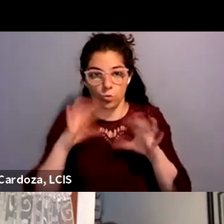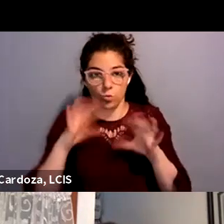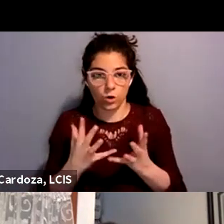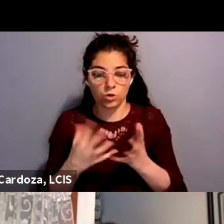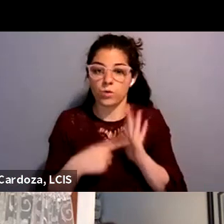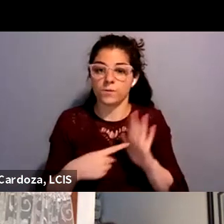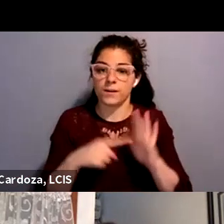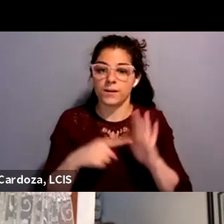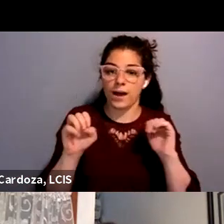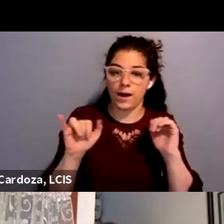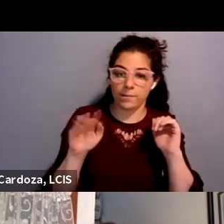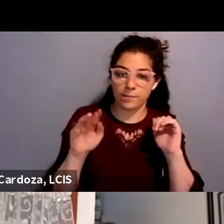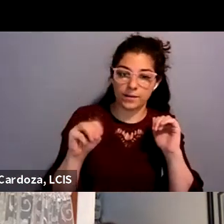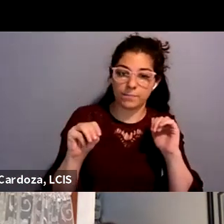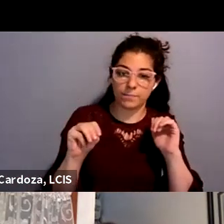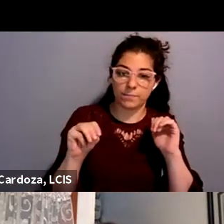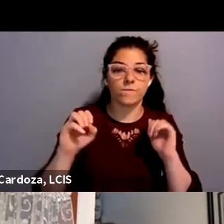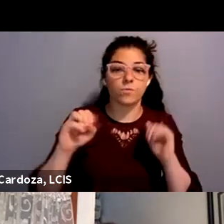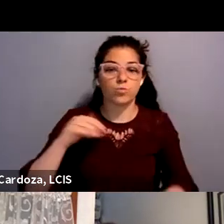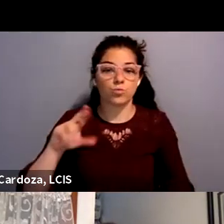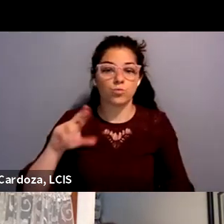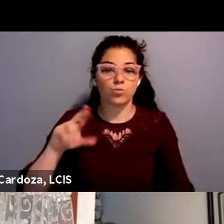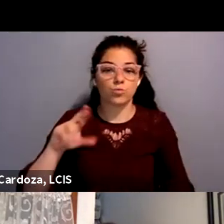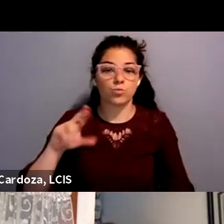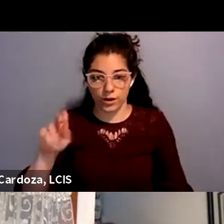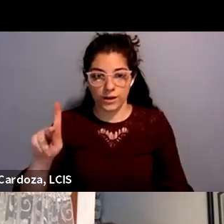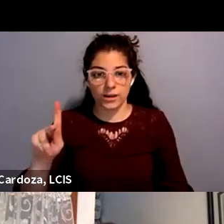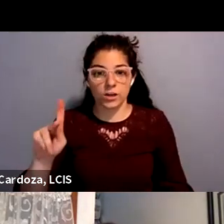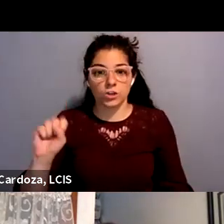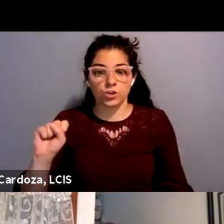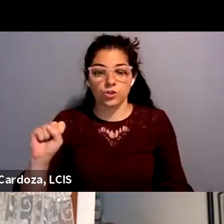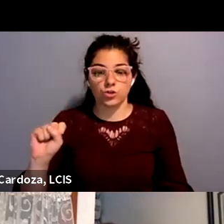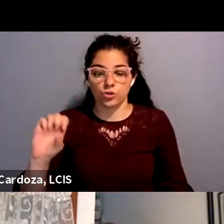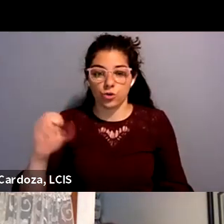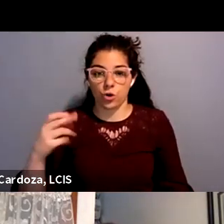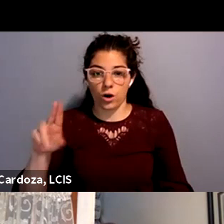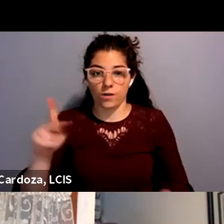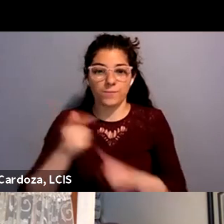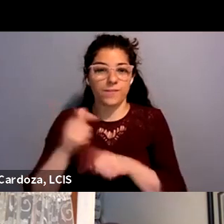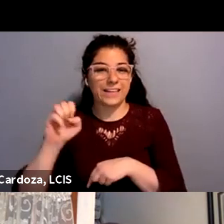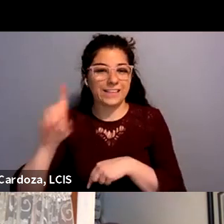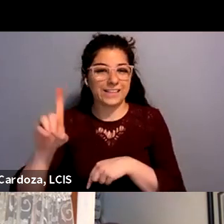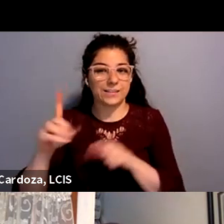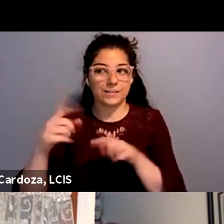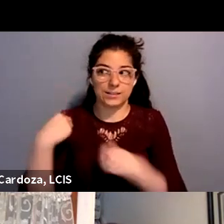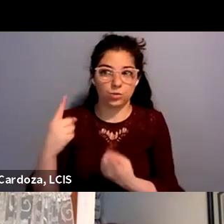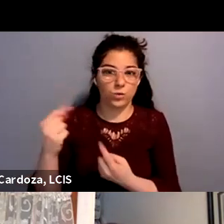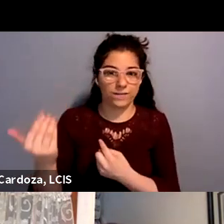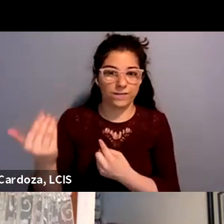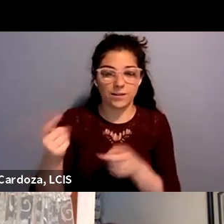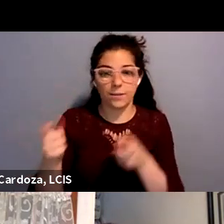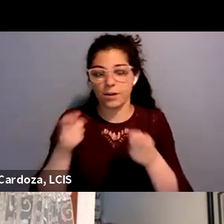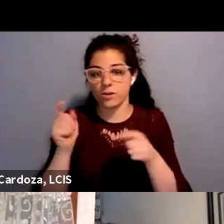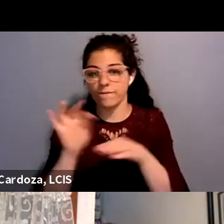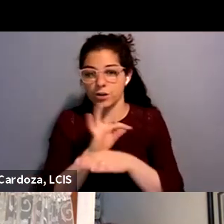Eyebeam today, we have Roderick Schrock, who's been the executive director of Eyebeam since 2015. He manages the functional capacities